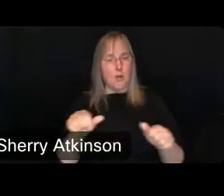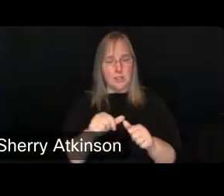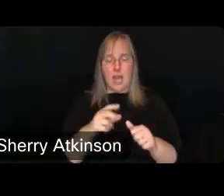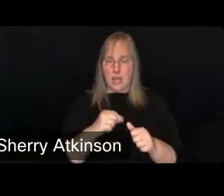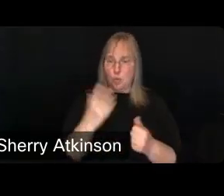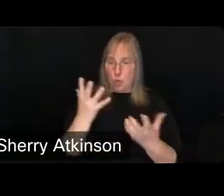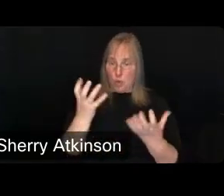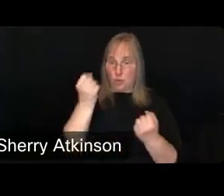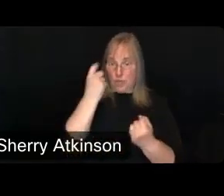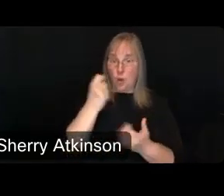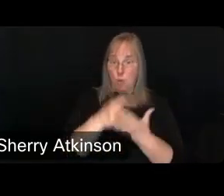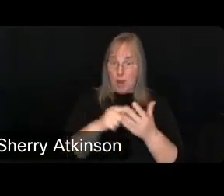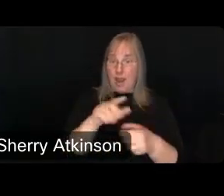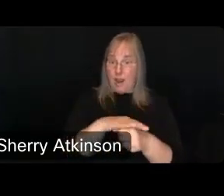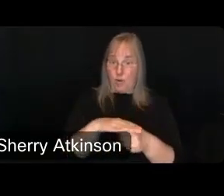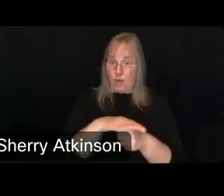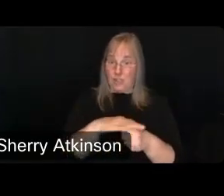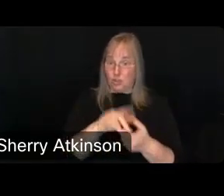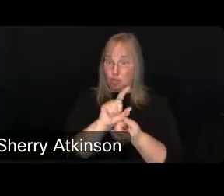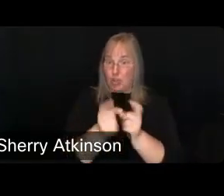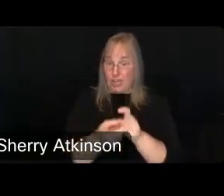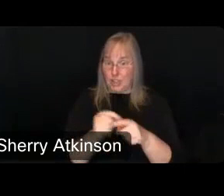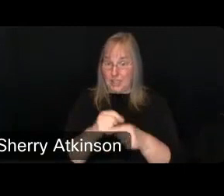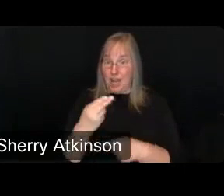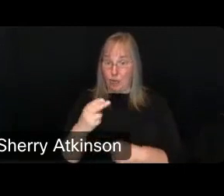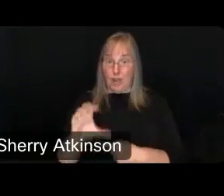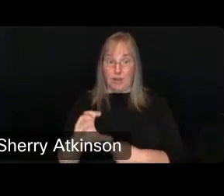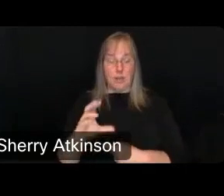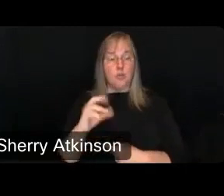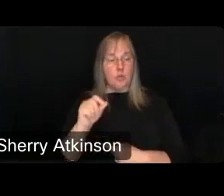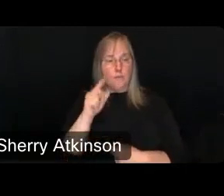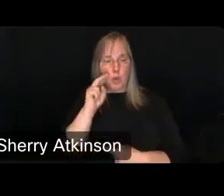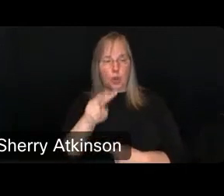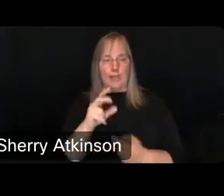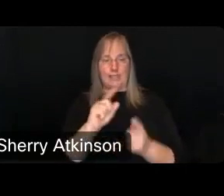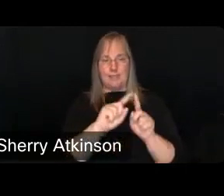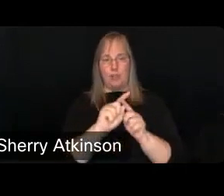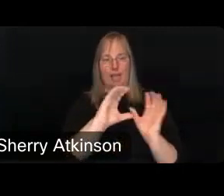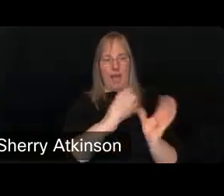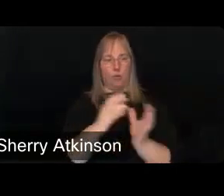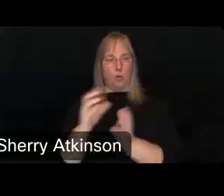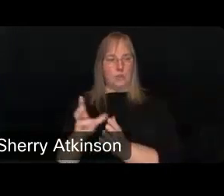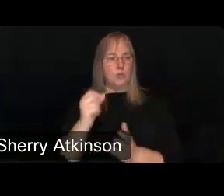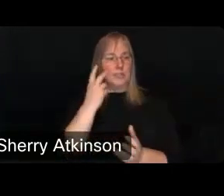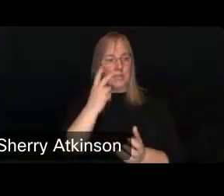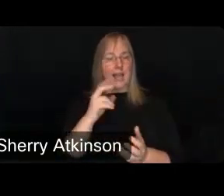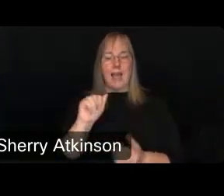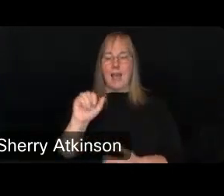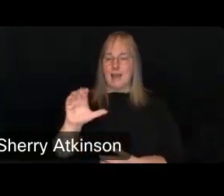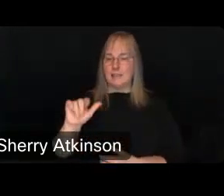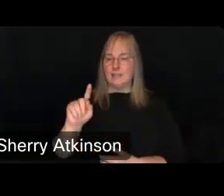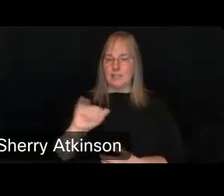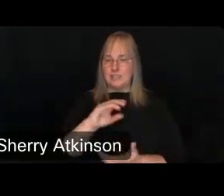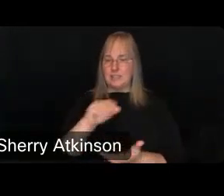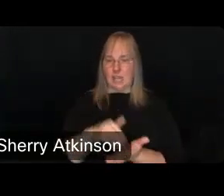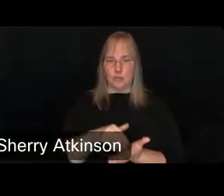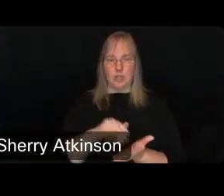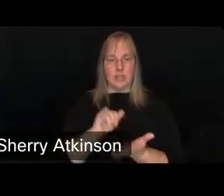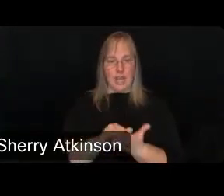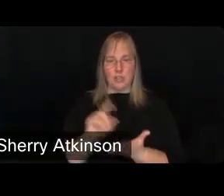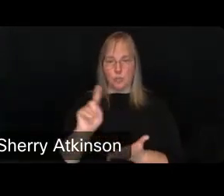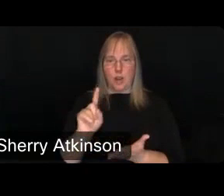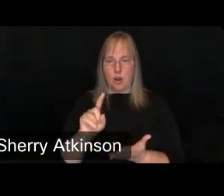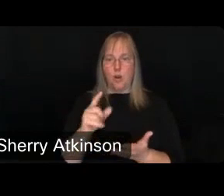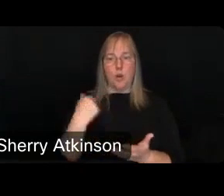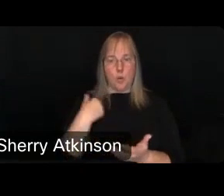you have to take a look at the ways in which they've been categorized. And as you can see, it's these activity centers that are really the areas to transform.